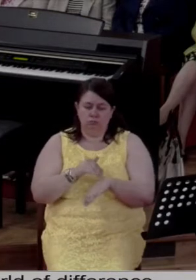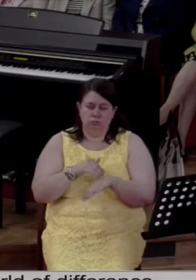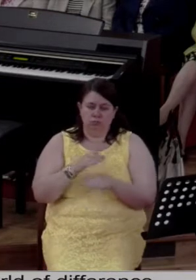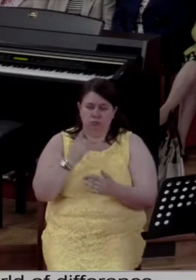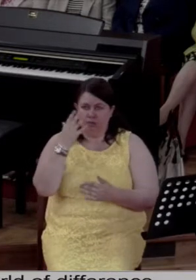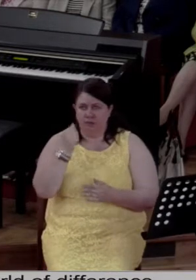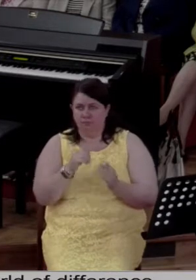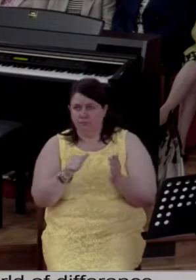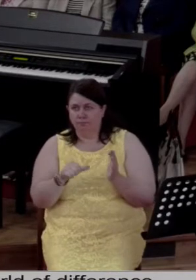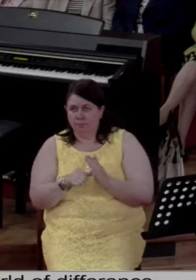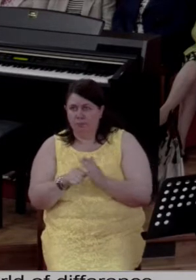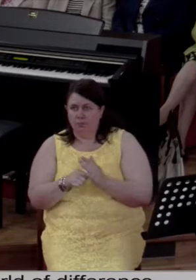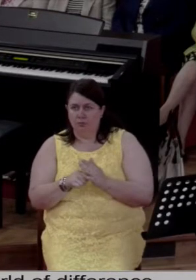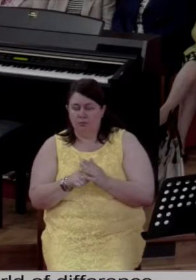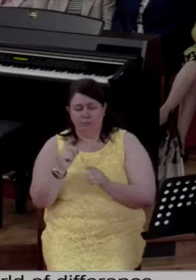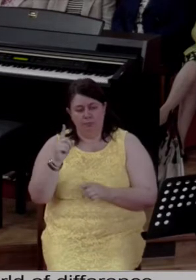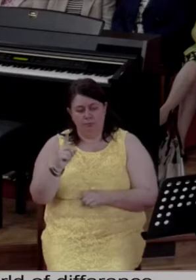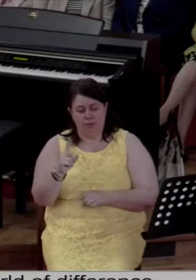but he is still king.